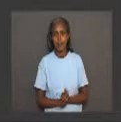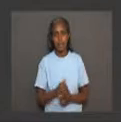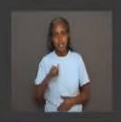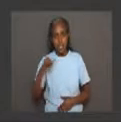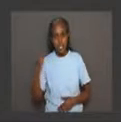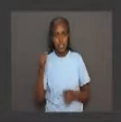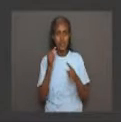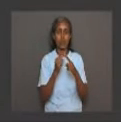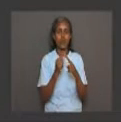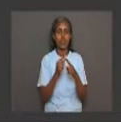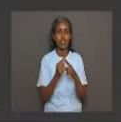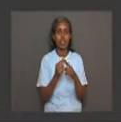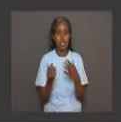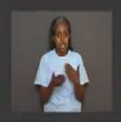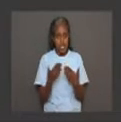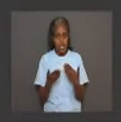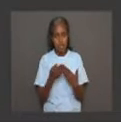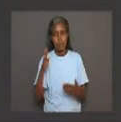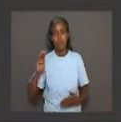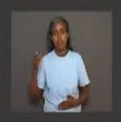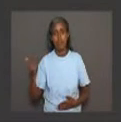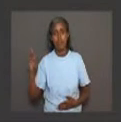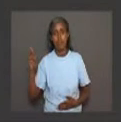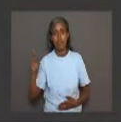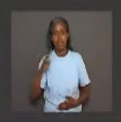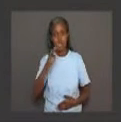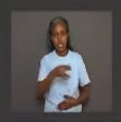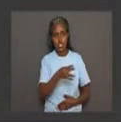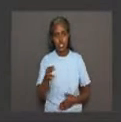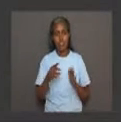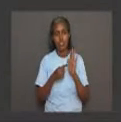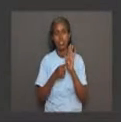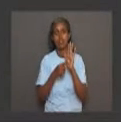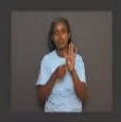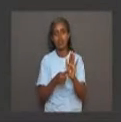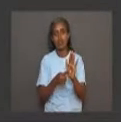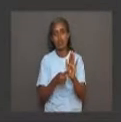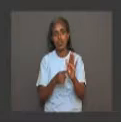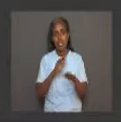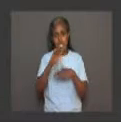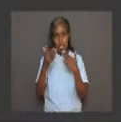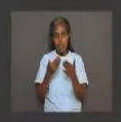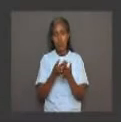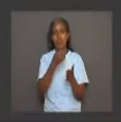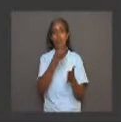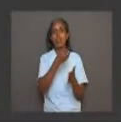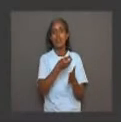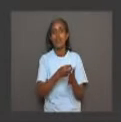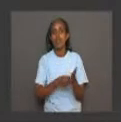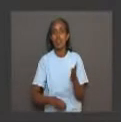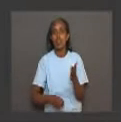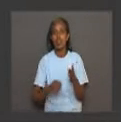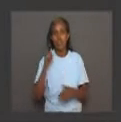other words, a simple bar chart can show you the total value